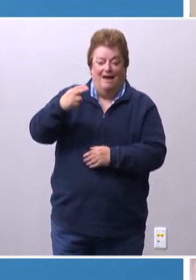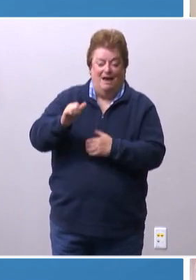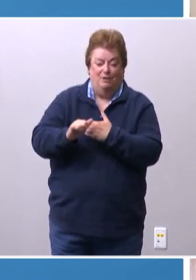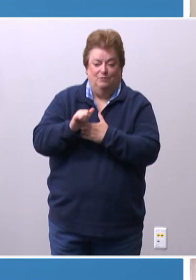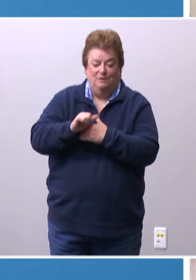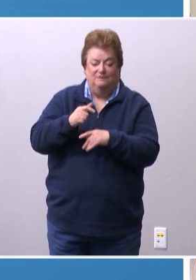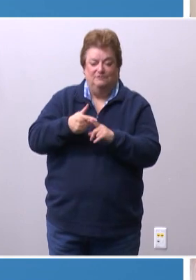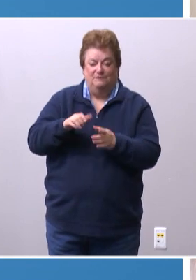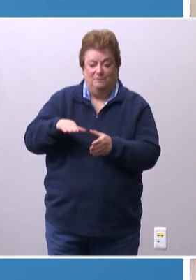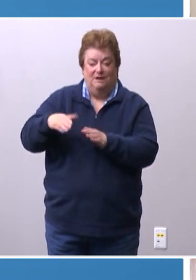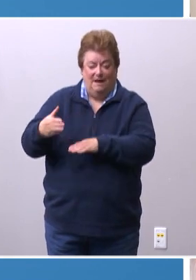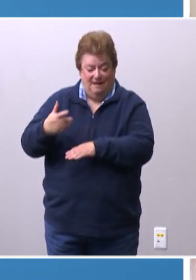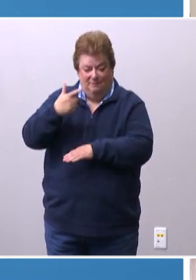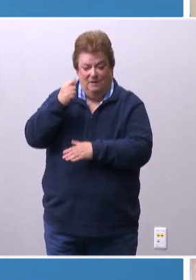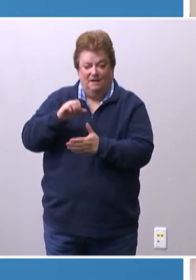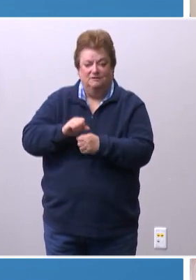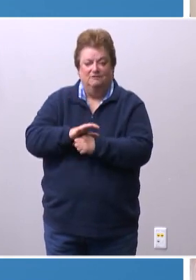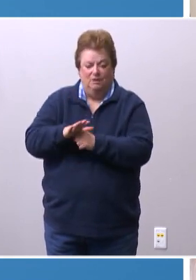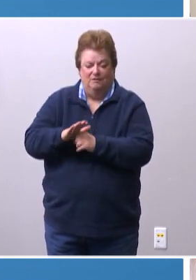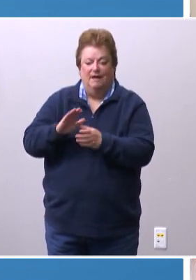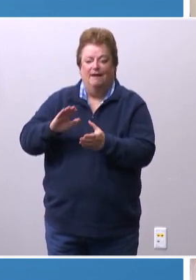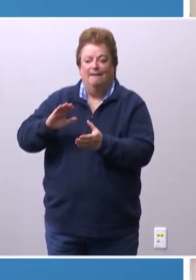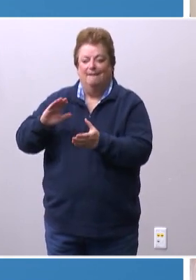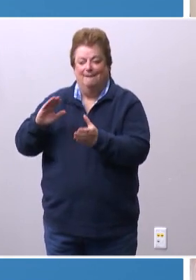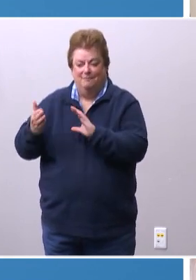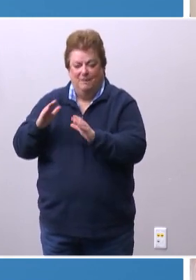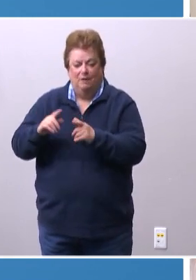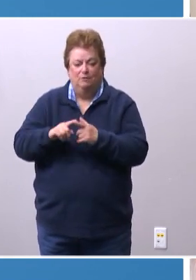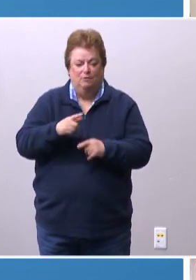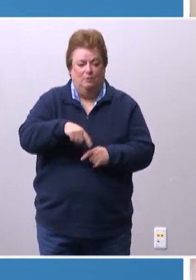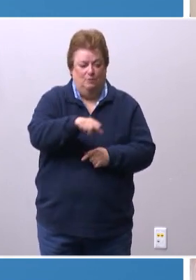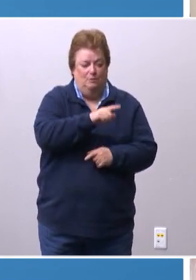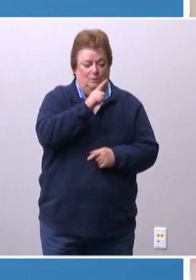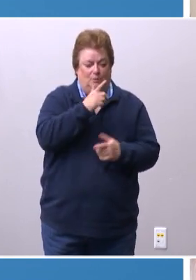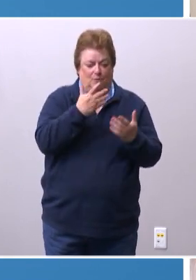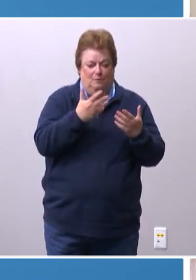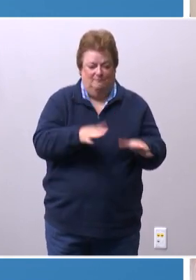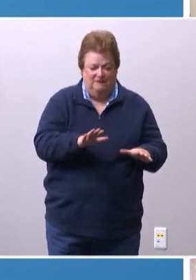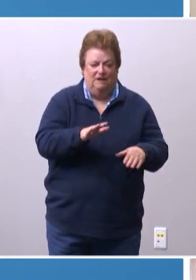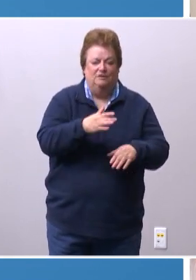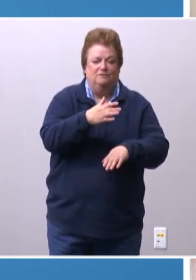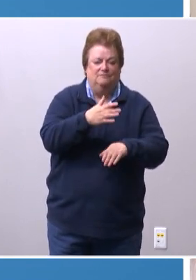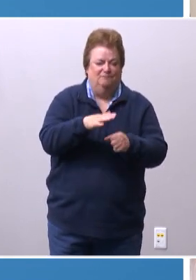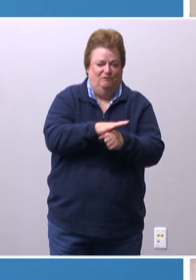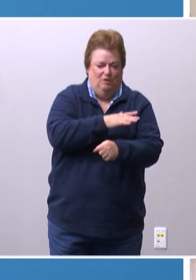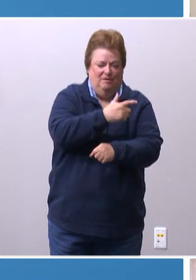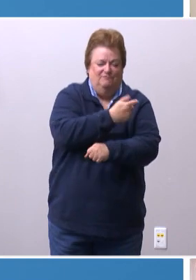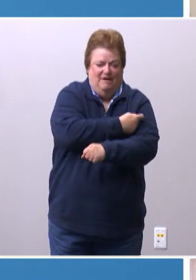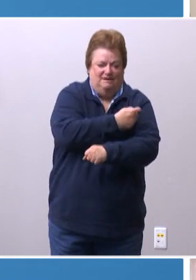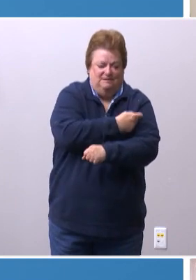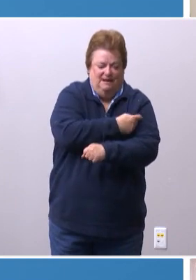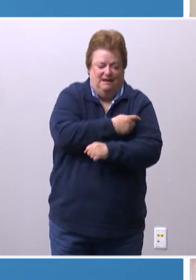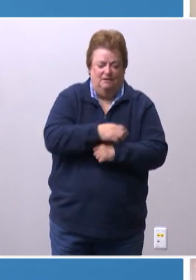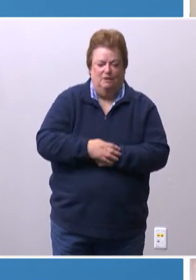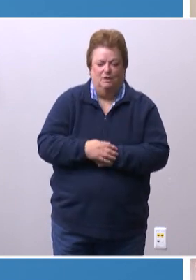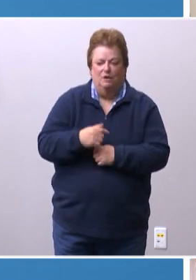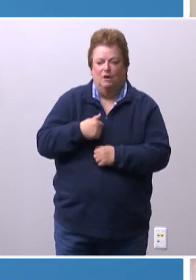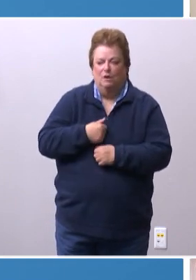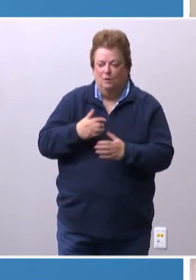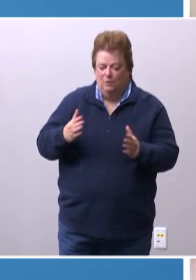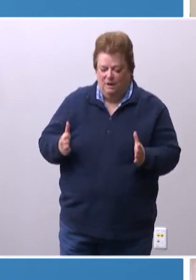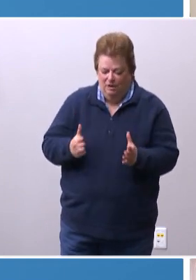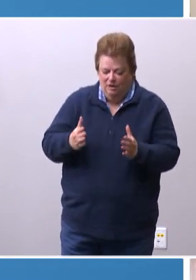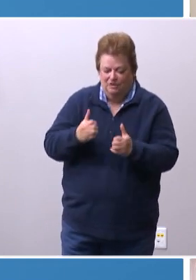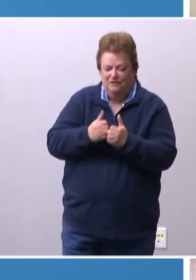COVID-19 compared to other fully vaccinated individuals. We urge everyone who's eligible to